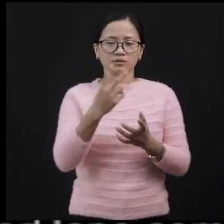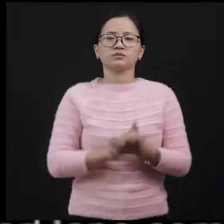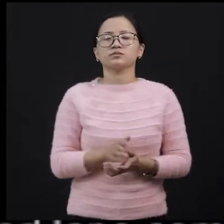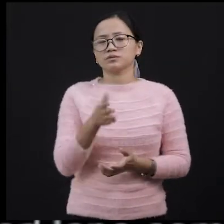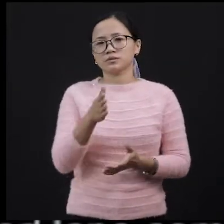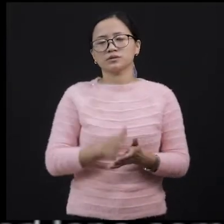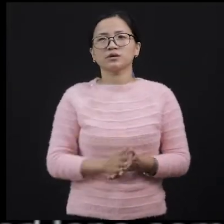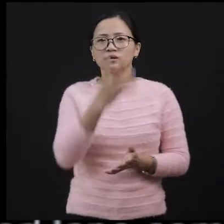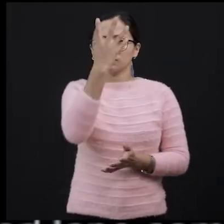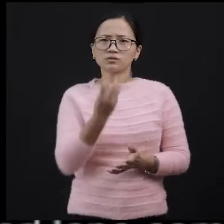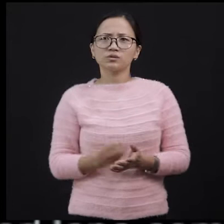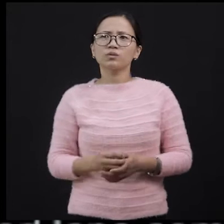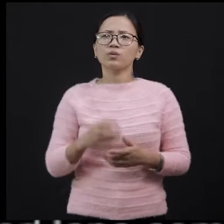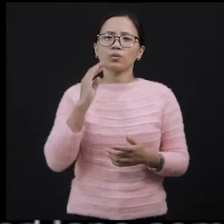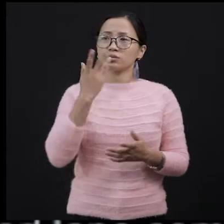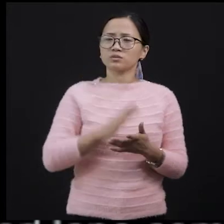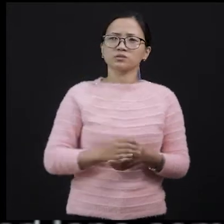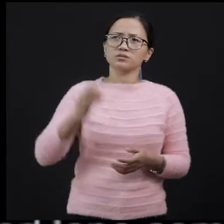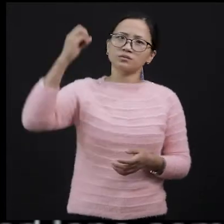Let's say at night when there is no current,